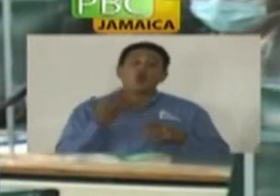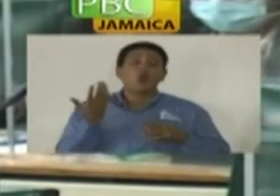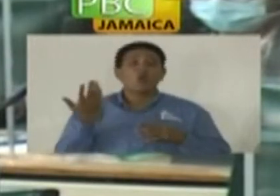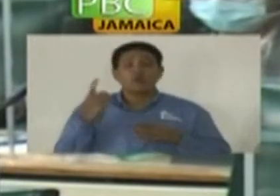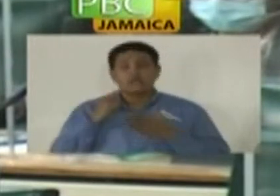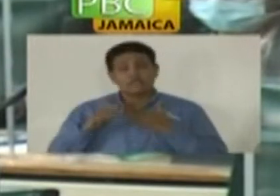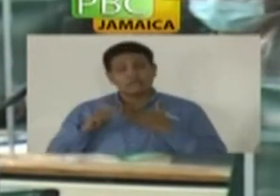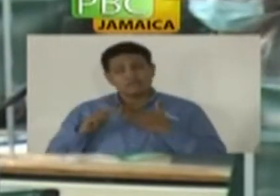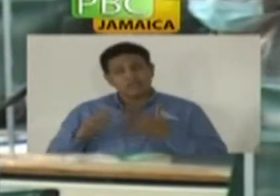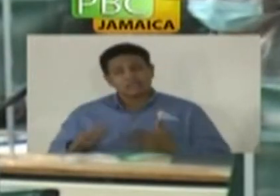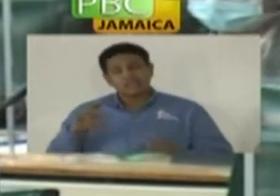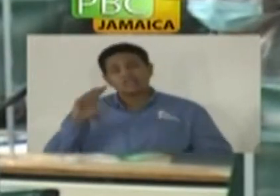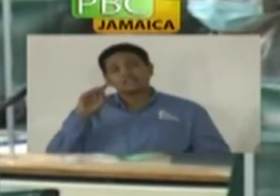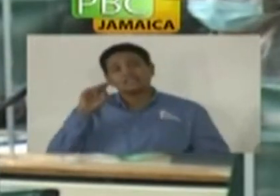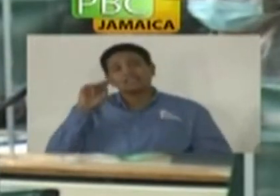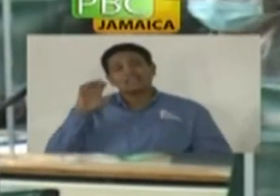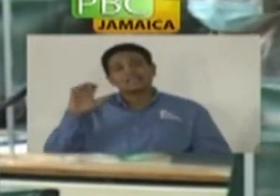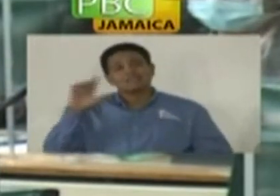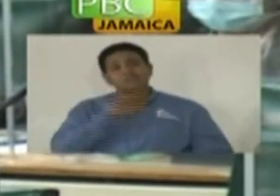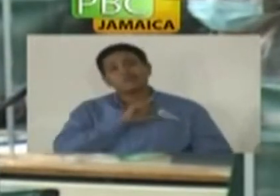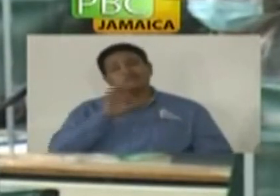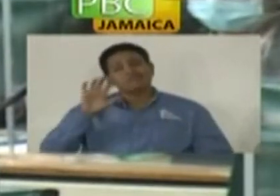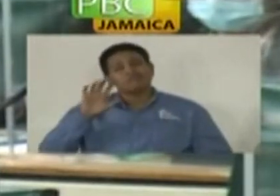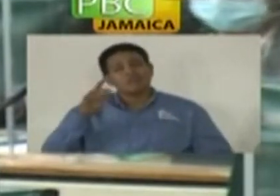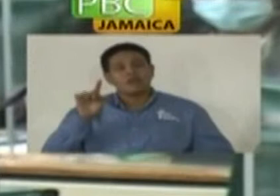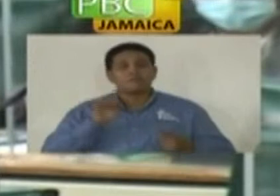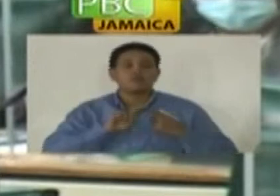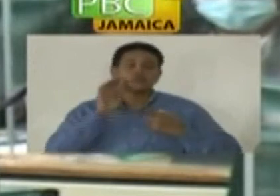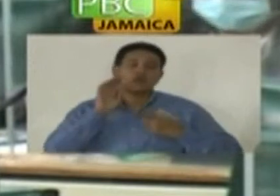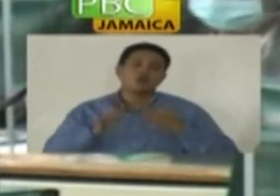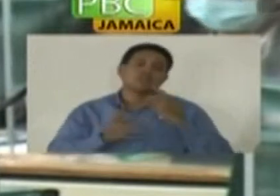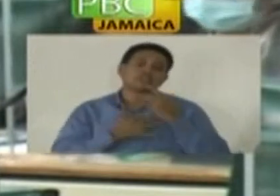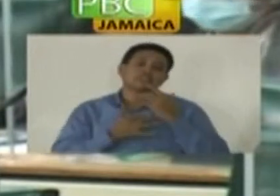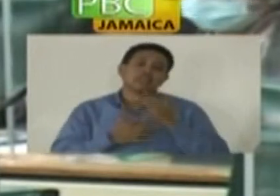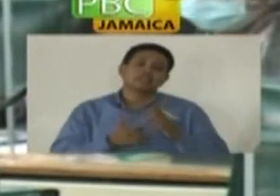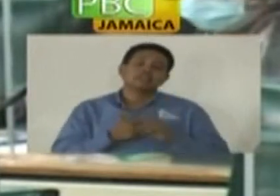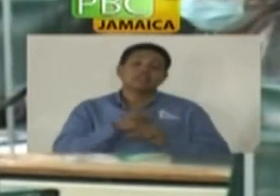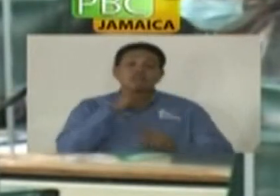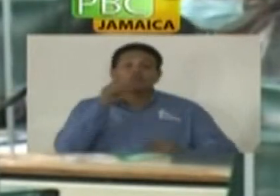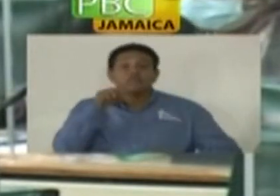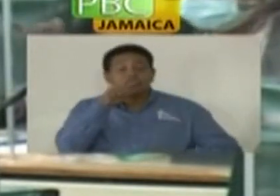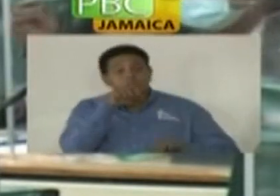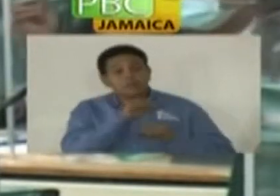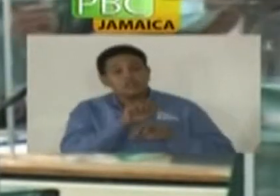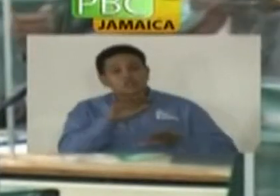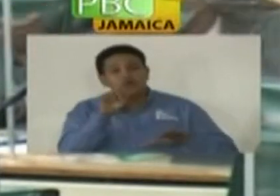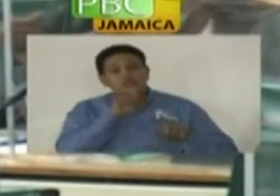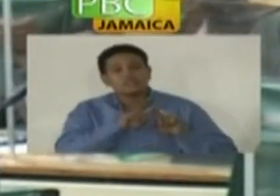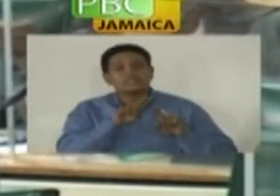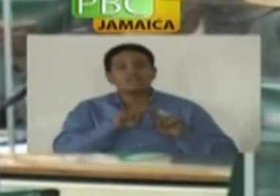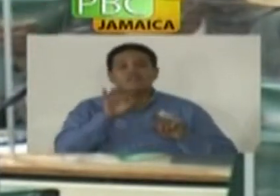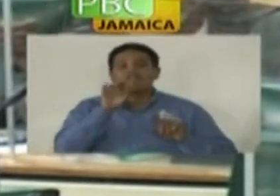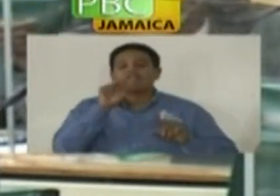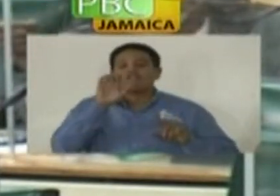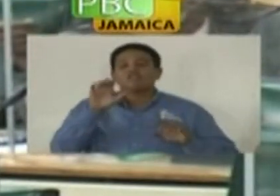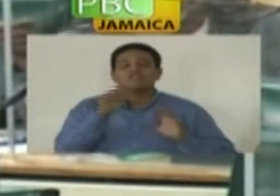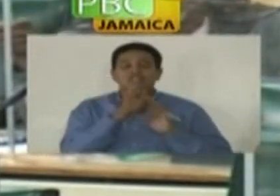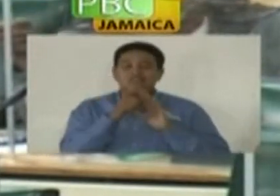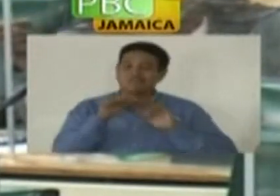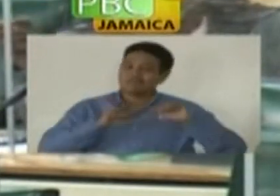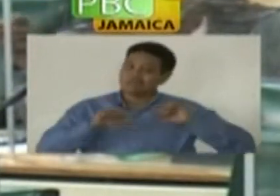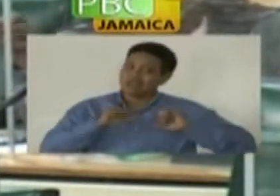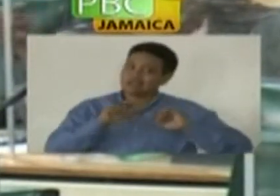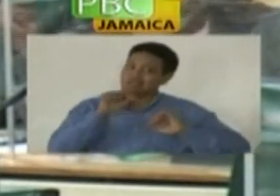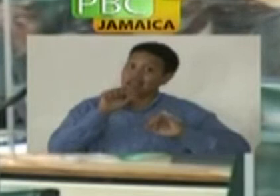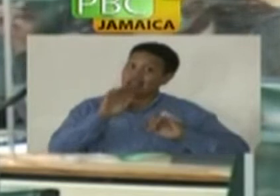to all the technicians who are needed to ensure that the forensic